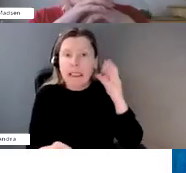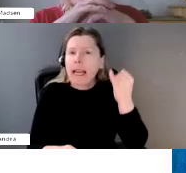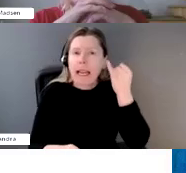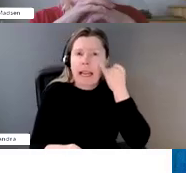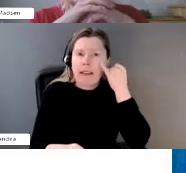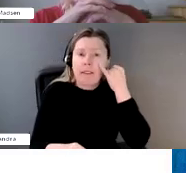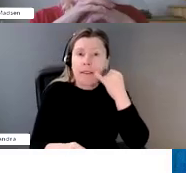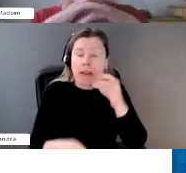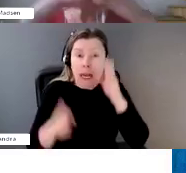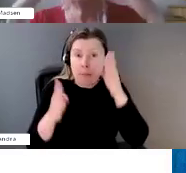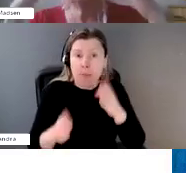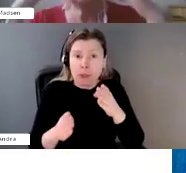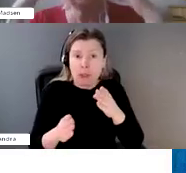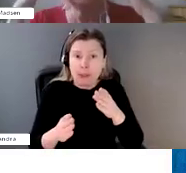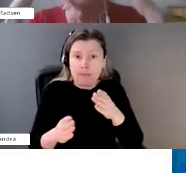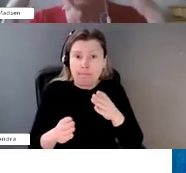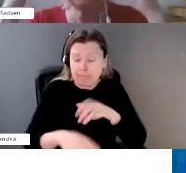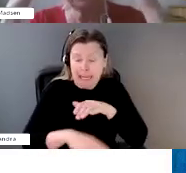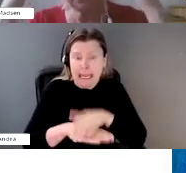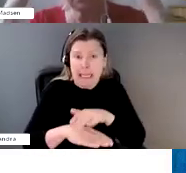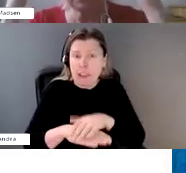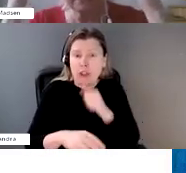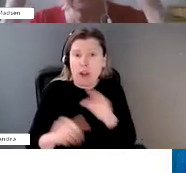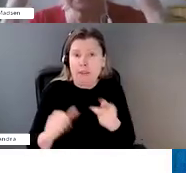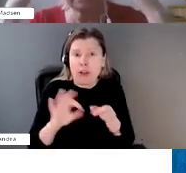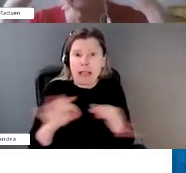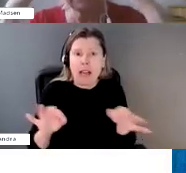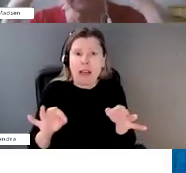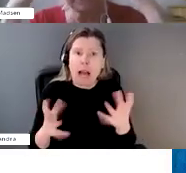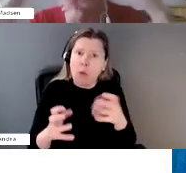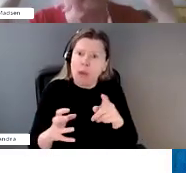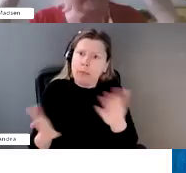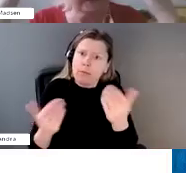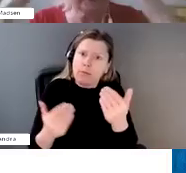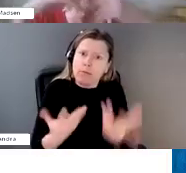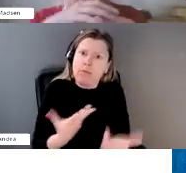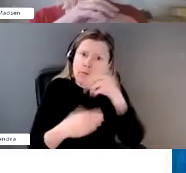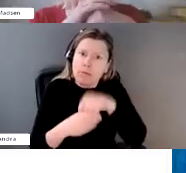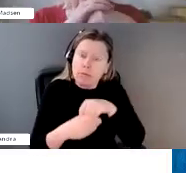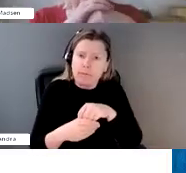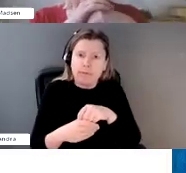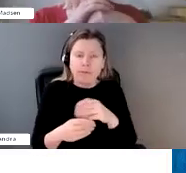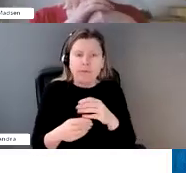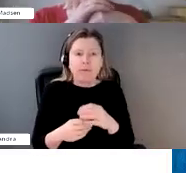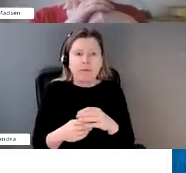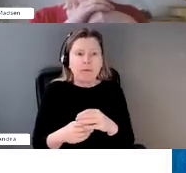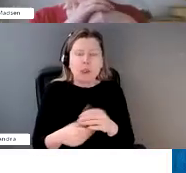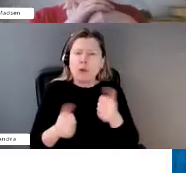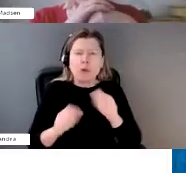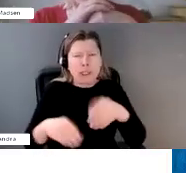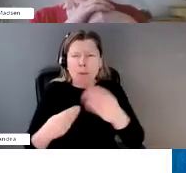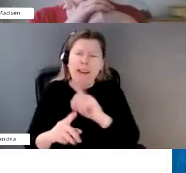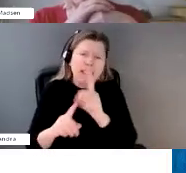to reading, that they wouldn't be isolated or pulled out and identified. One of the